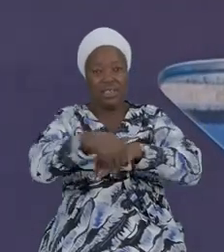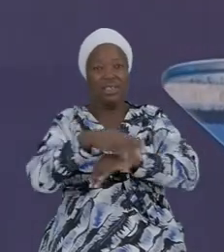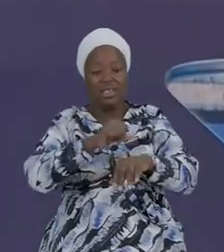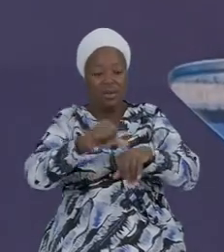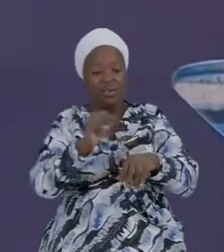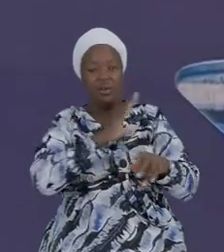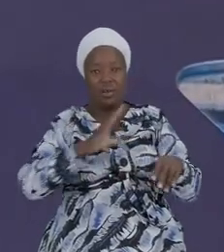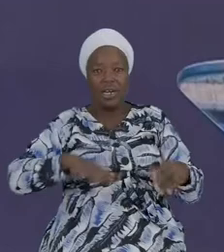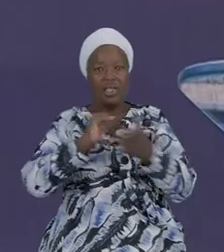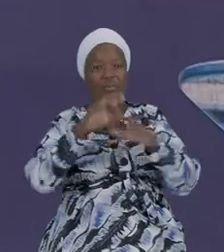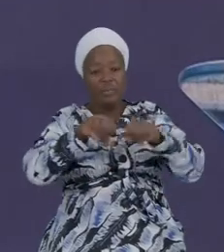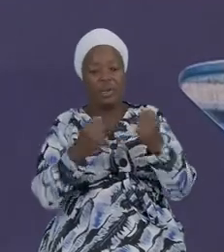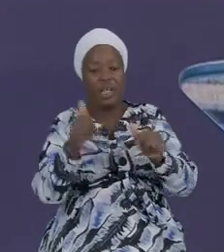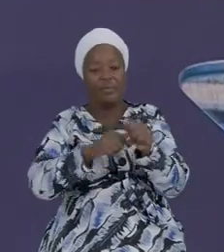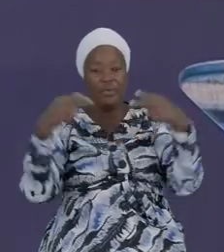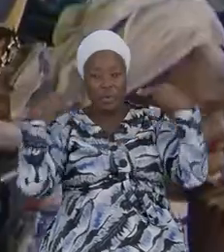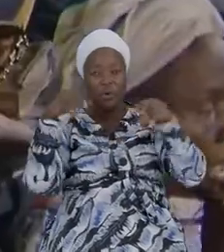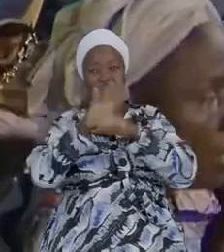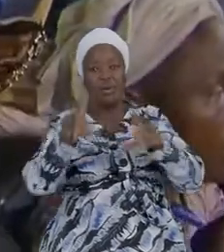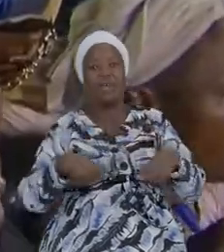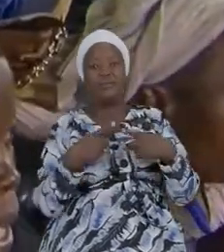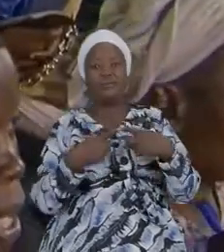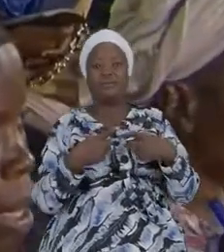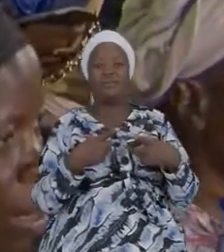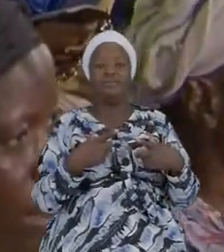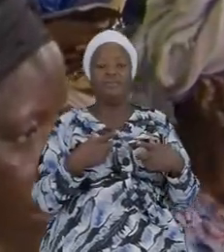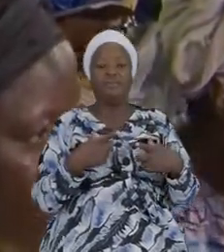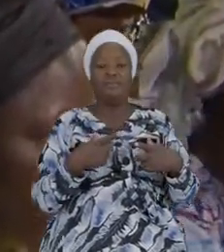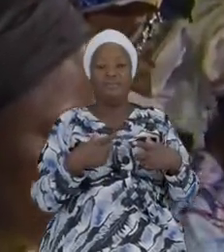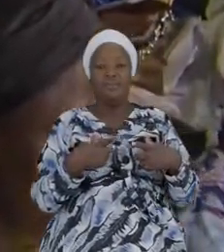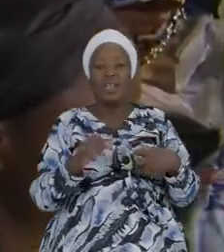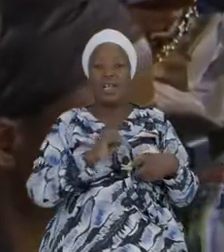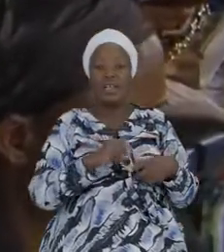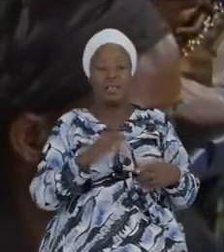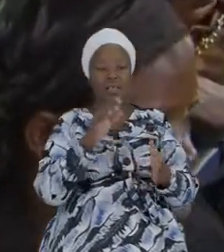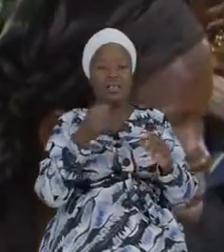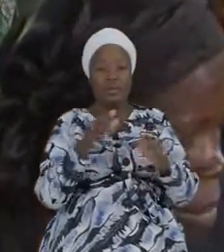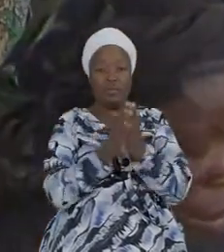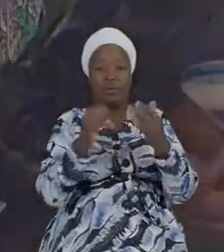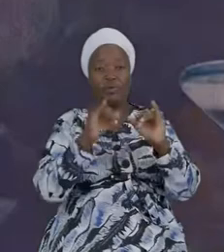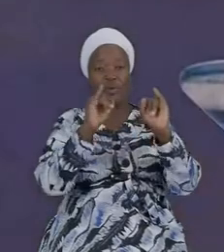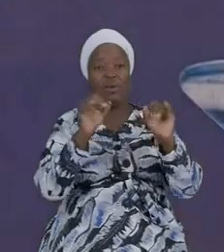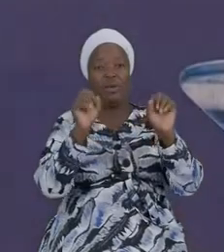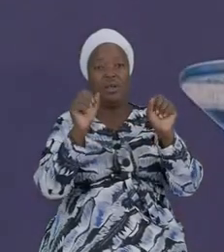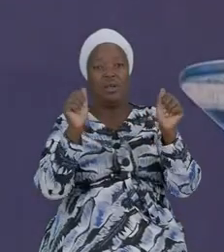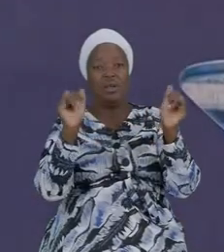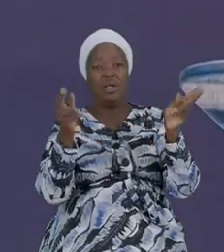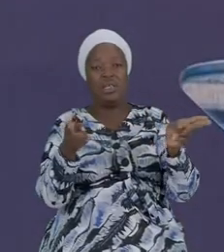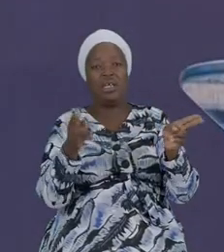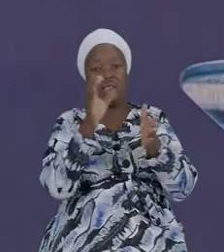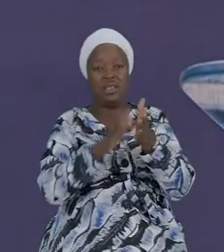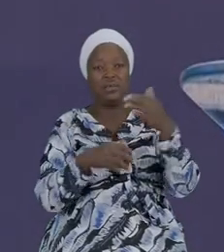Christ, that will break every yoke in your life. Amen. Isaiah chapter 10, reading from